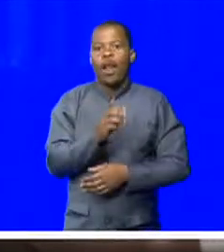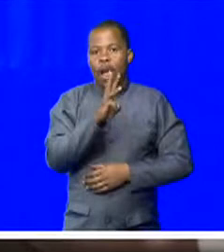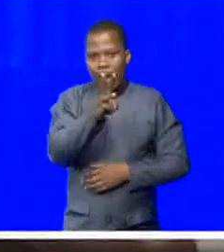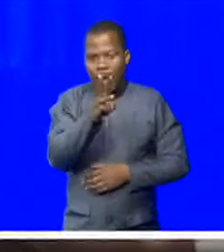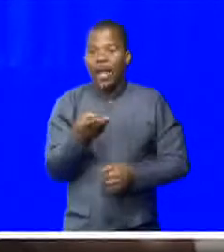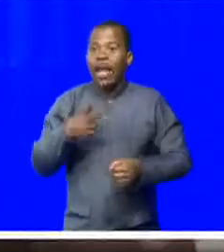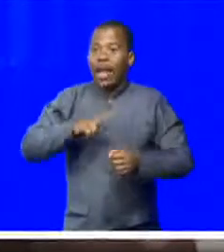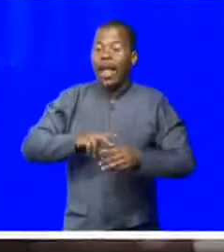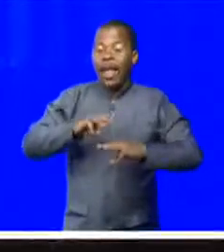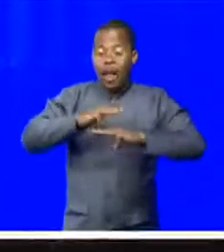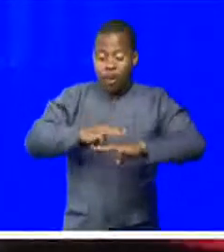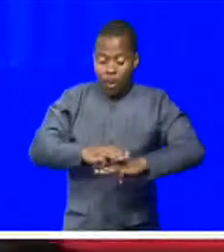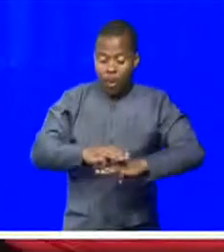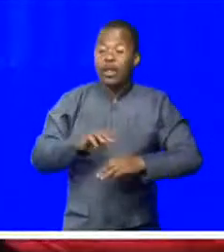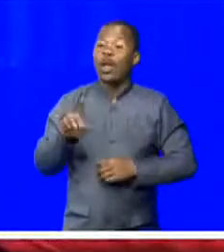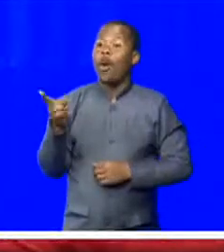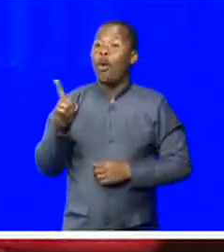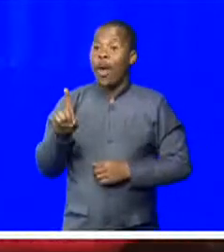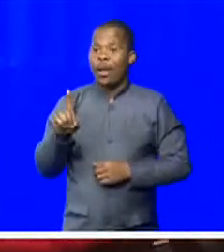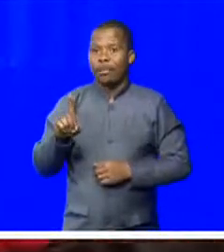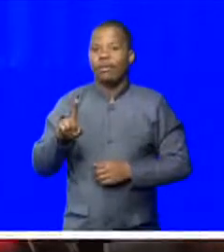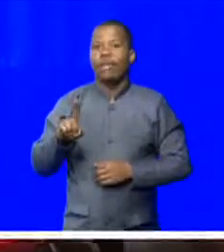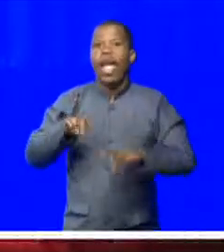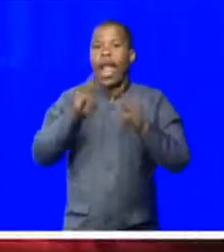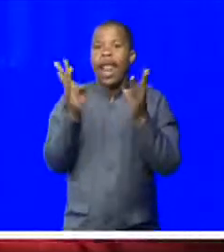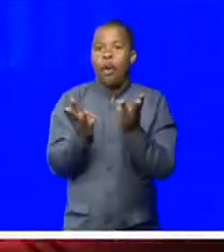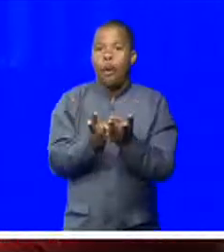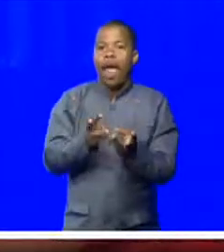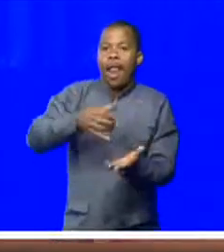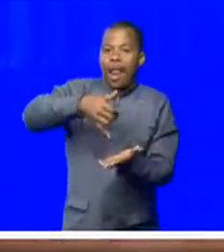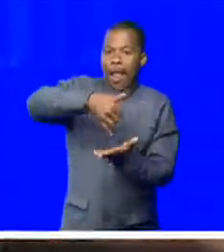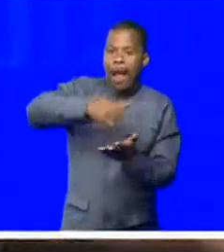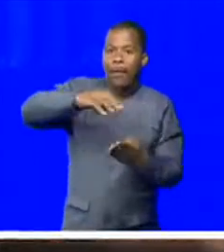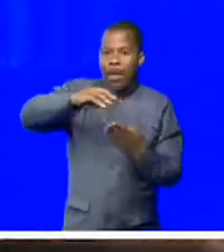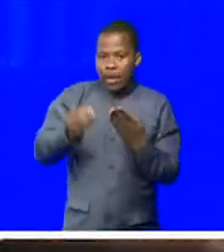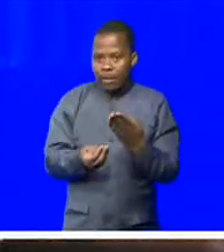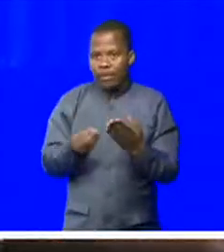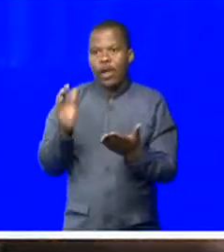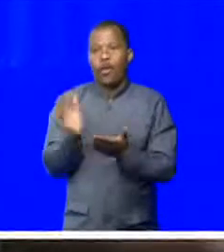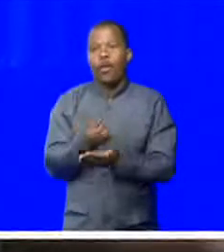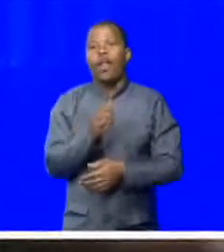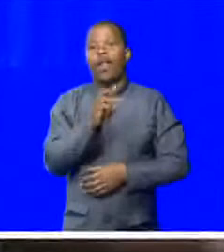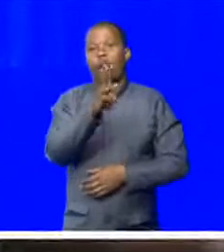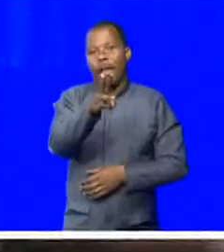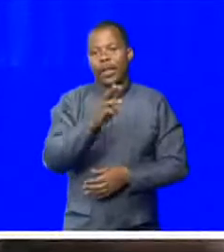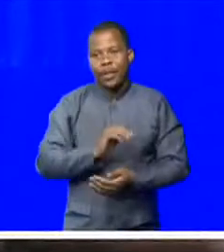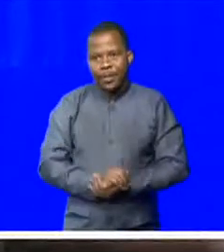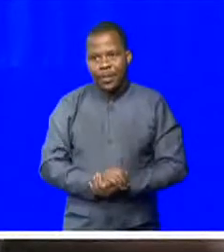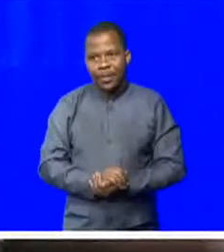live salethembisa ukuthi siyo qualify ntweni siyaya ku 2023 World Cup.